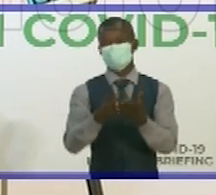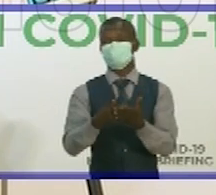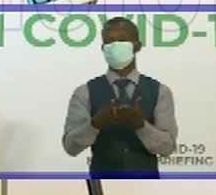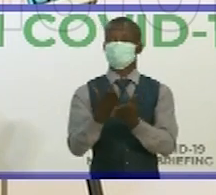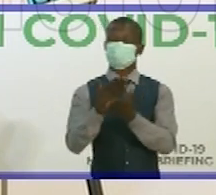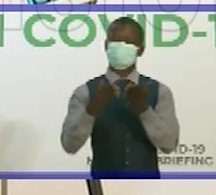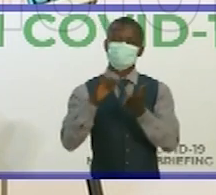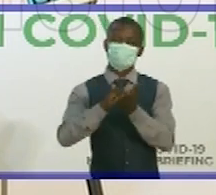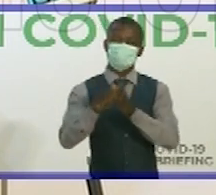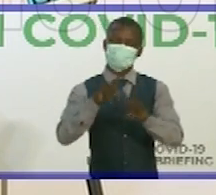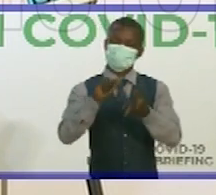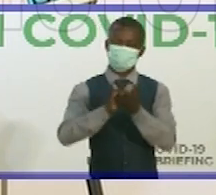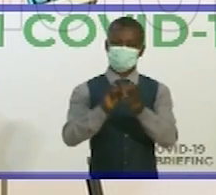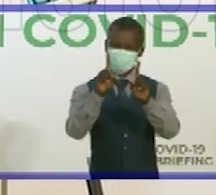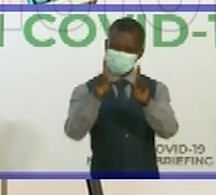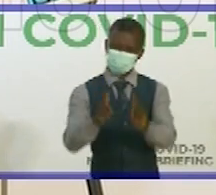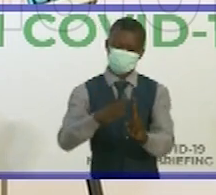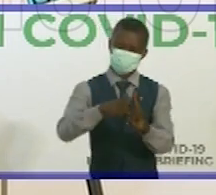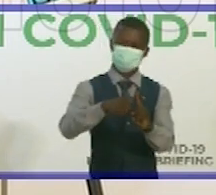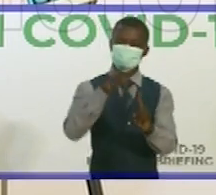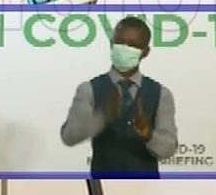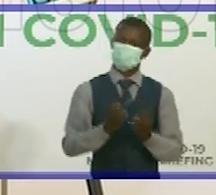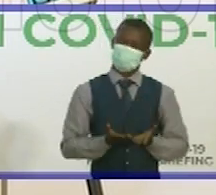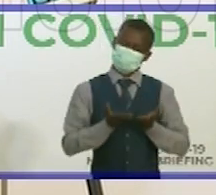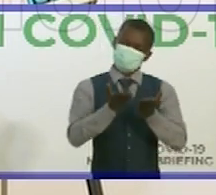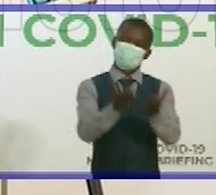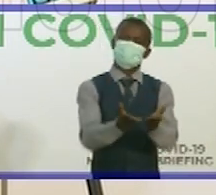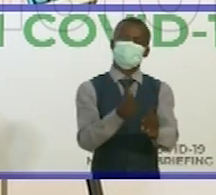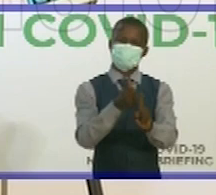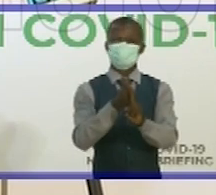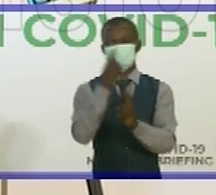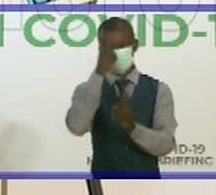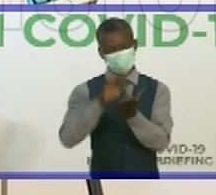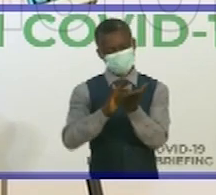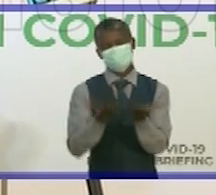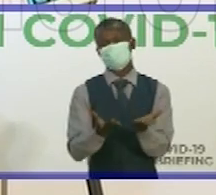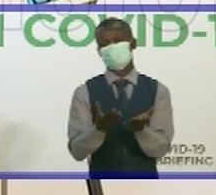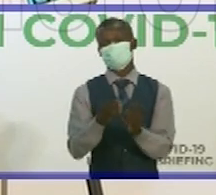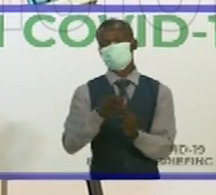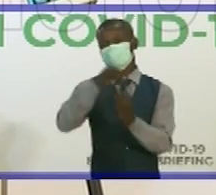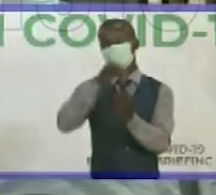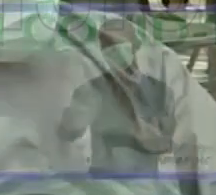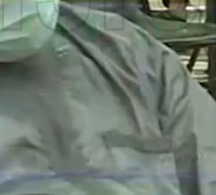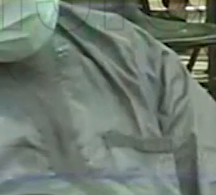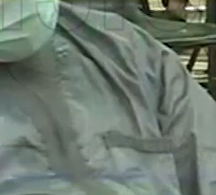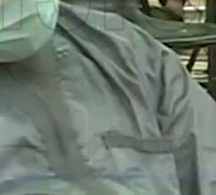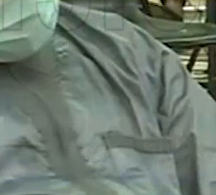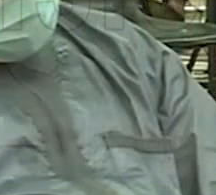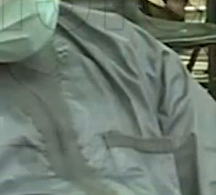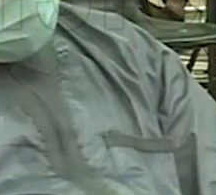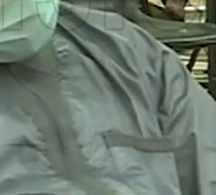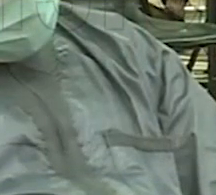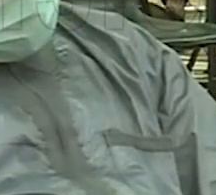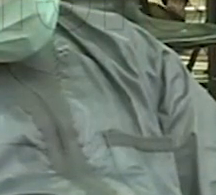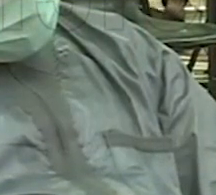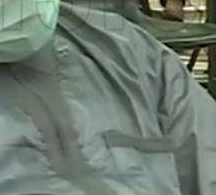anyone who tests positive should present themselves for treatment. If they have comorbidities especially, they should in fact go